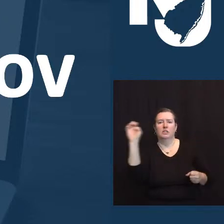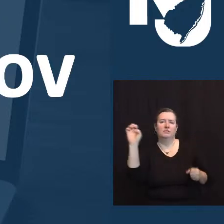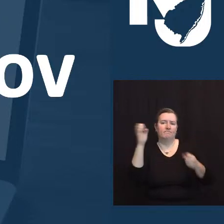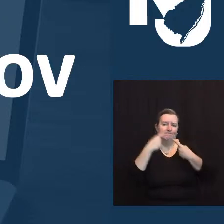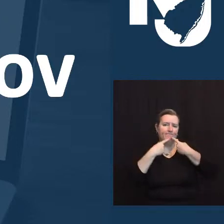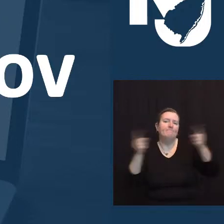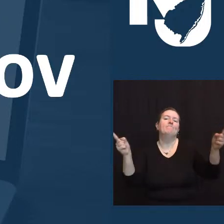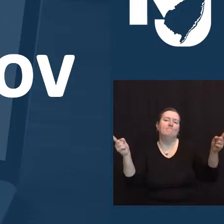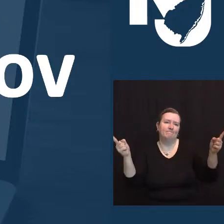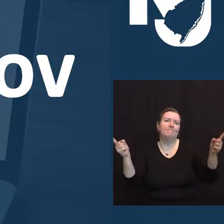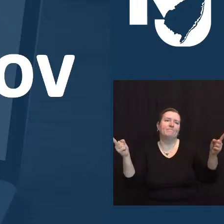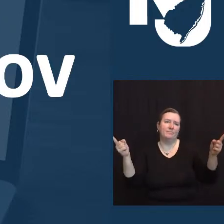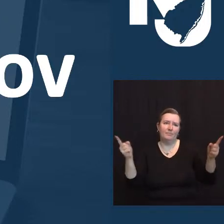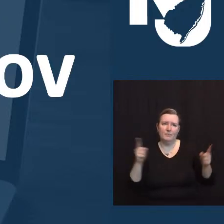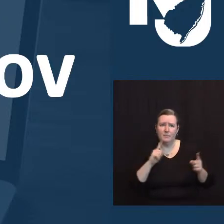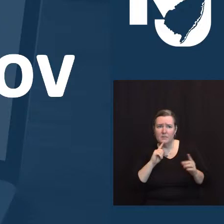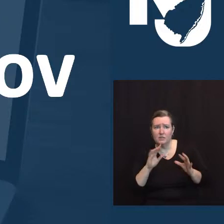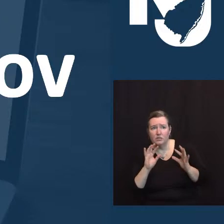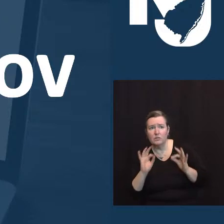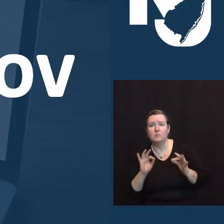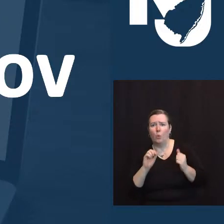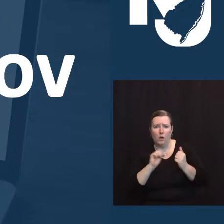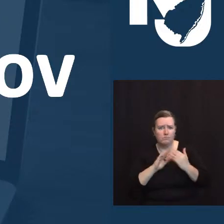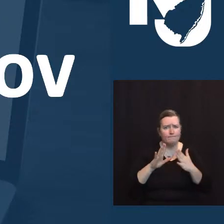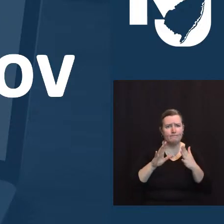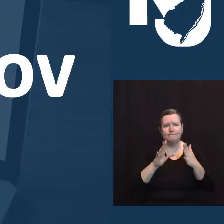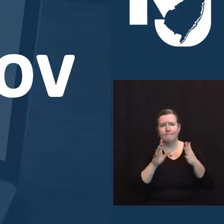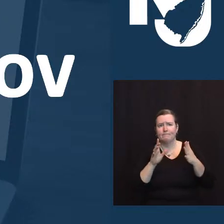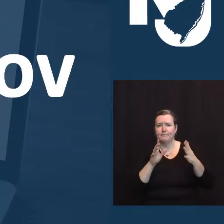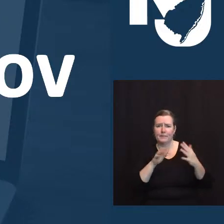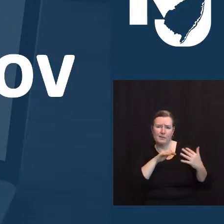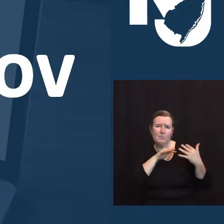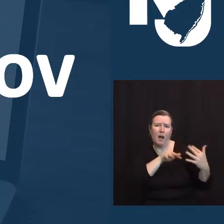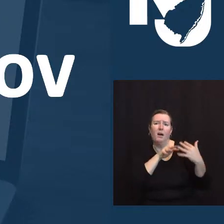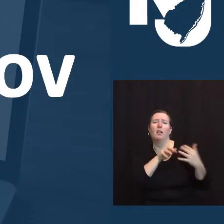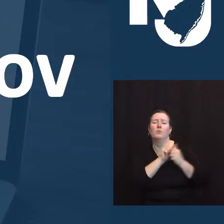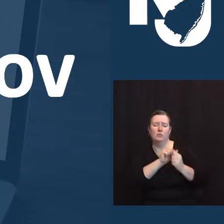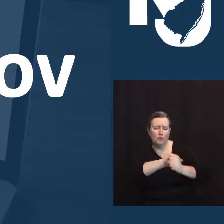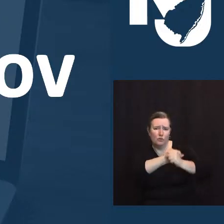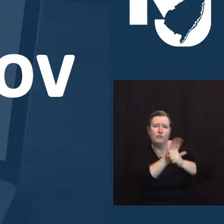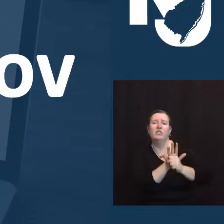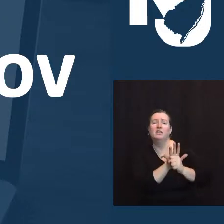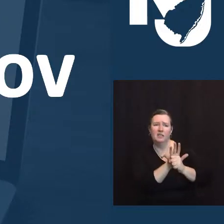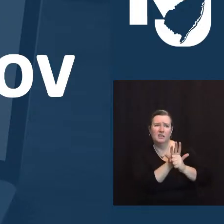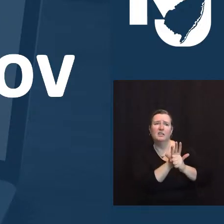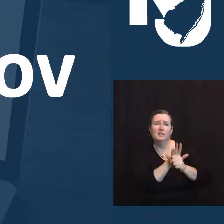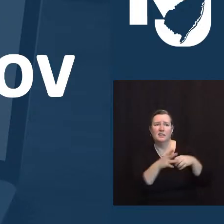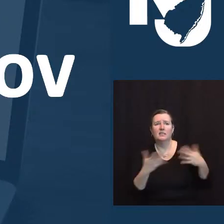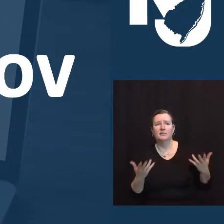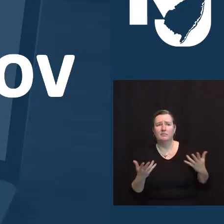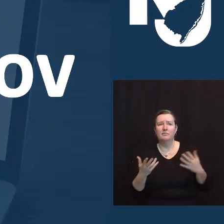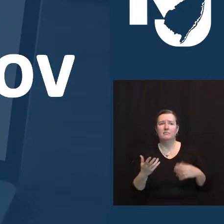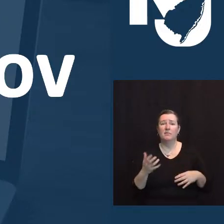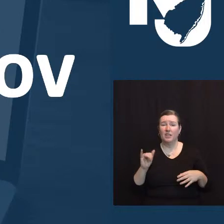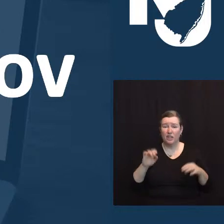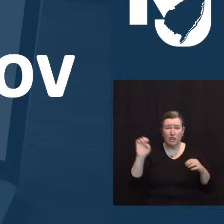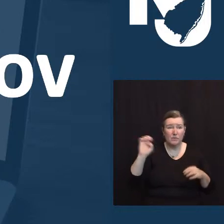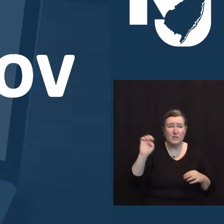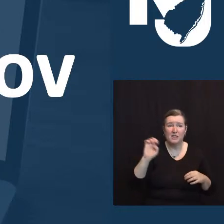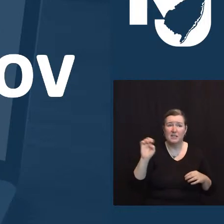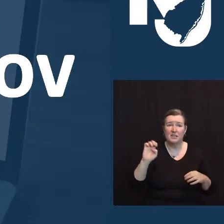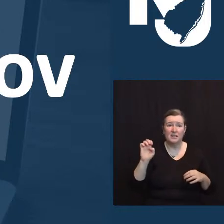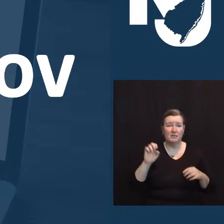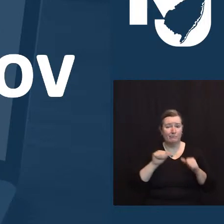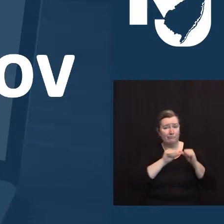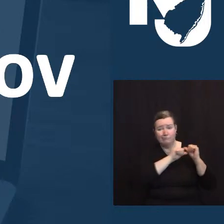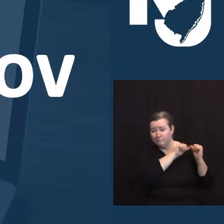that emergency, which is renewed monthly, remains in effect. And among other things, it allows us to do what we're doing to get the